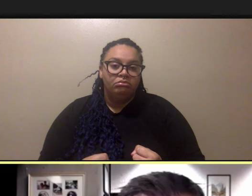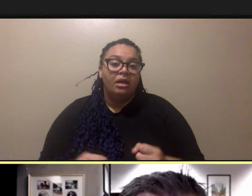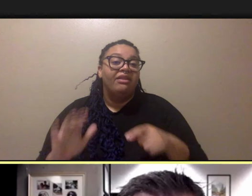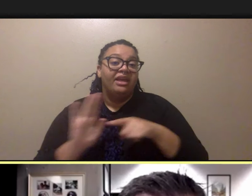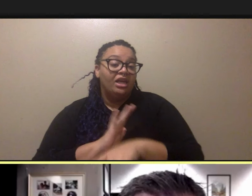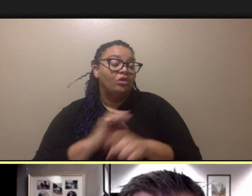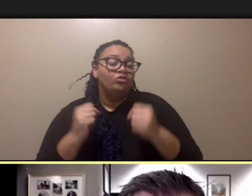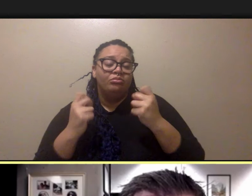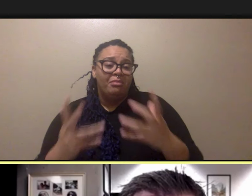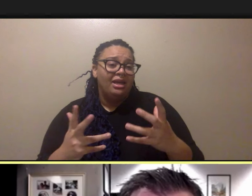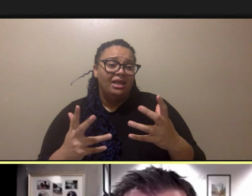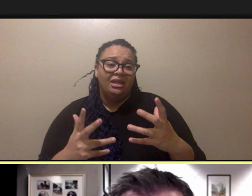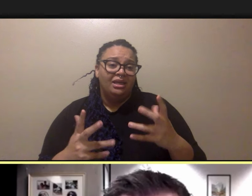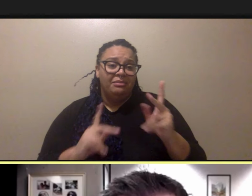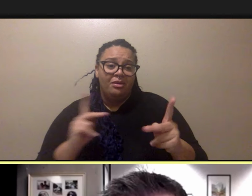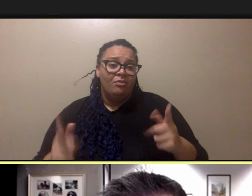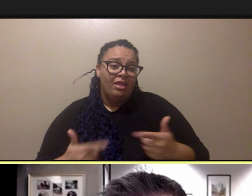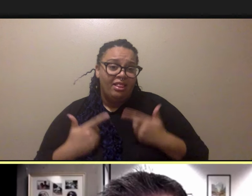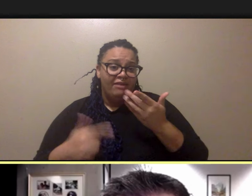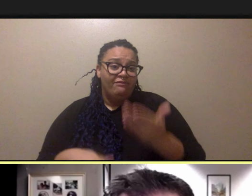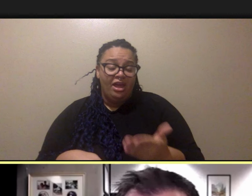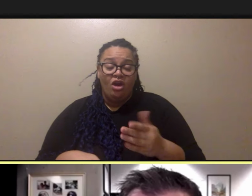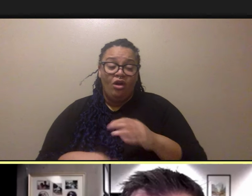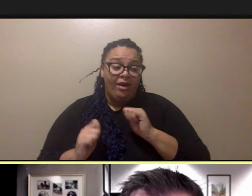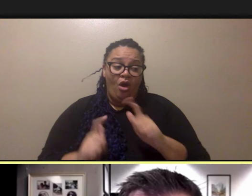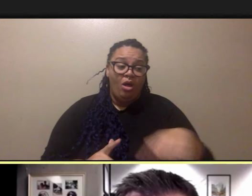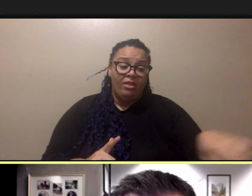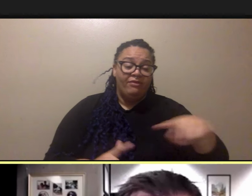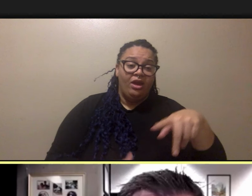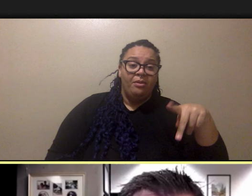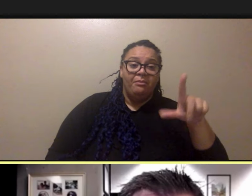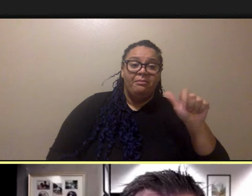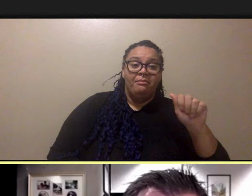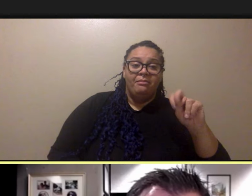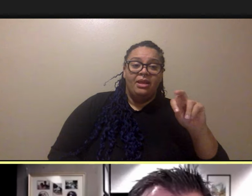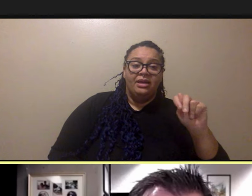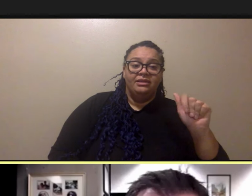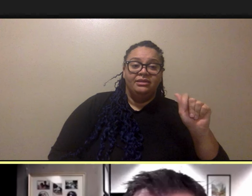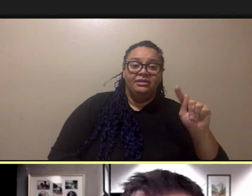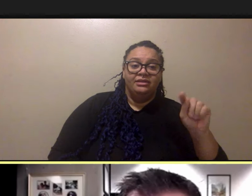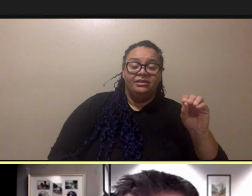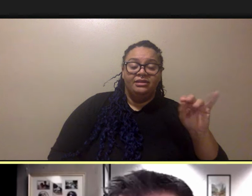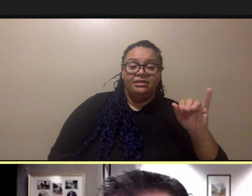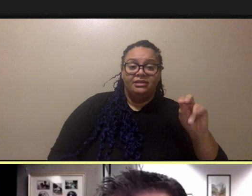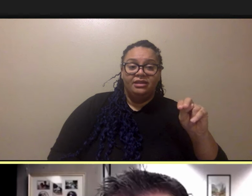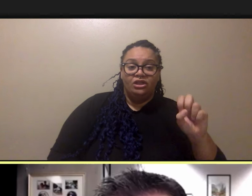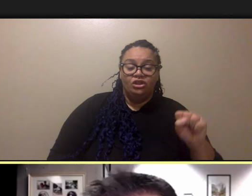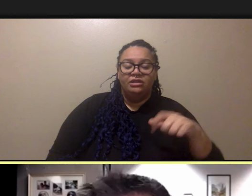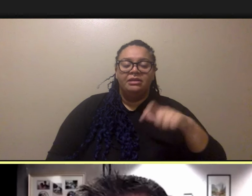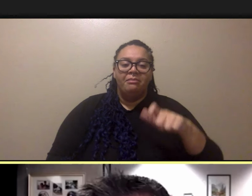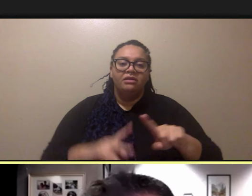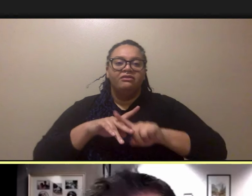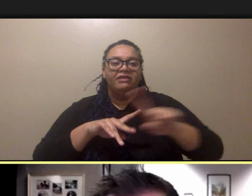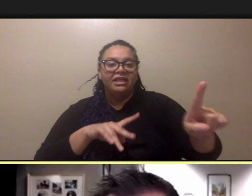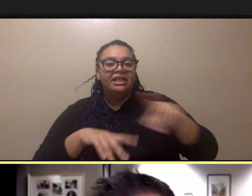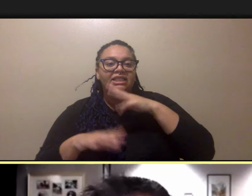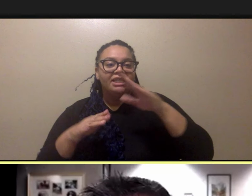several hundred of the colonists and burned a number of their plantations. The colonists had to retreat to the seaboard and wait for reinforcements from England